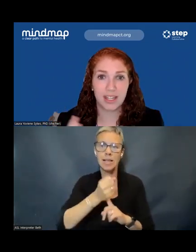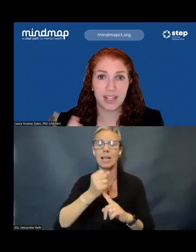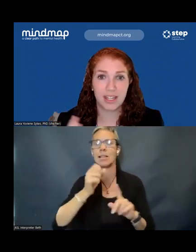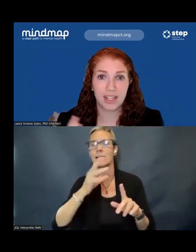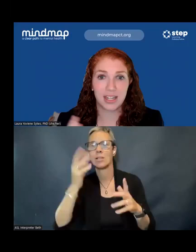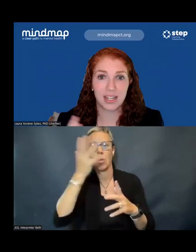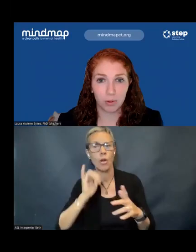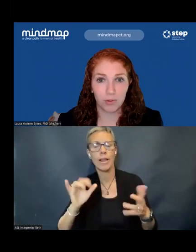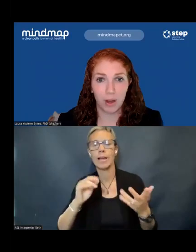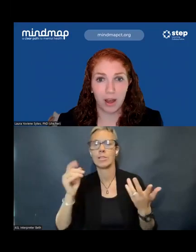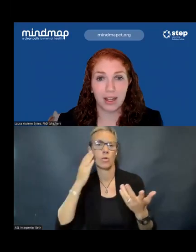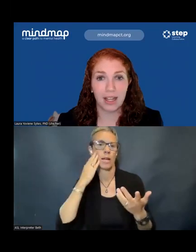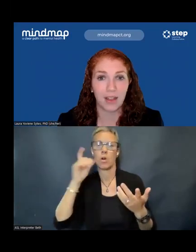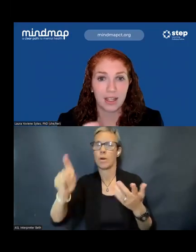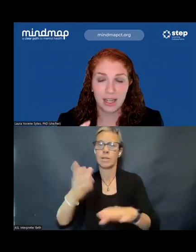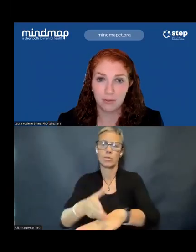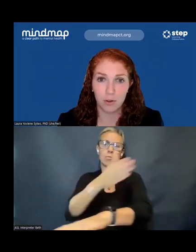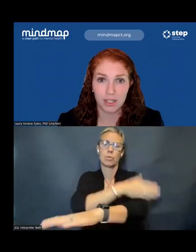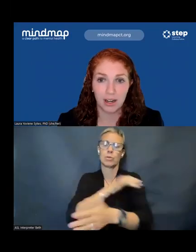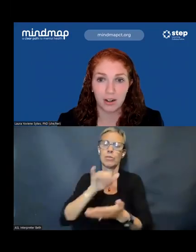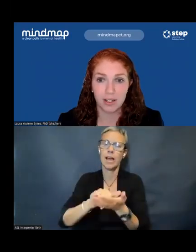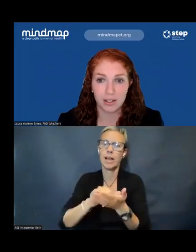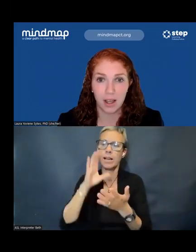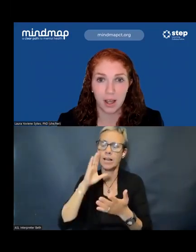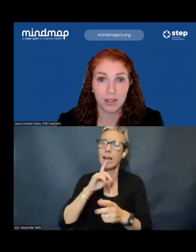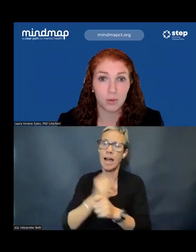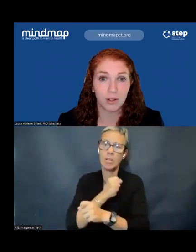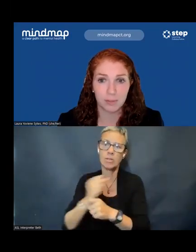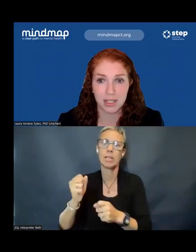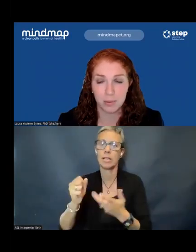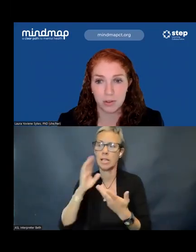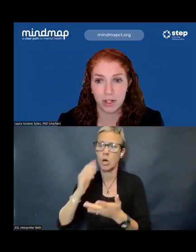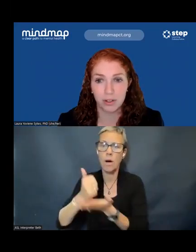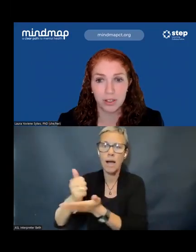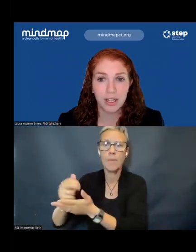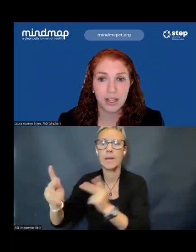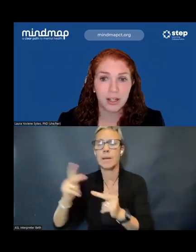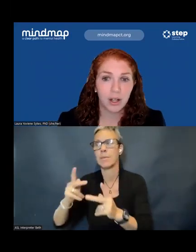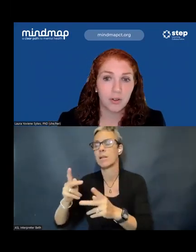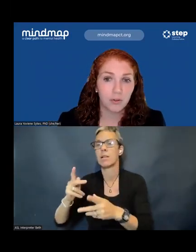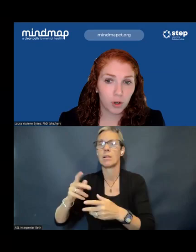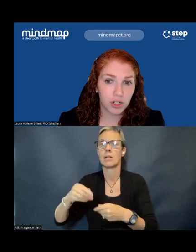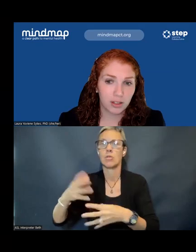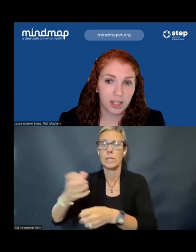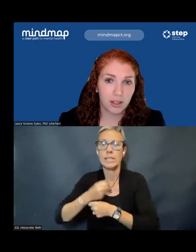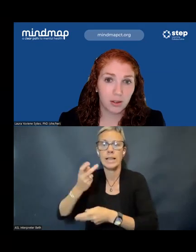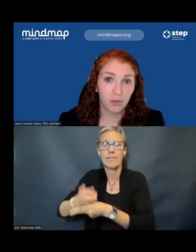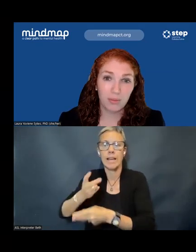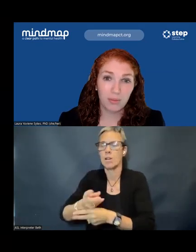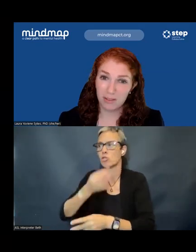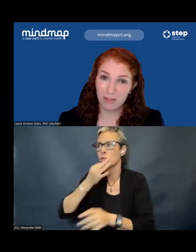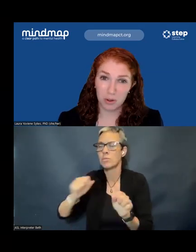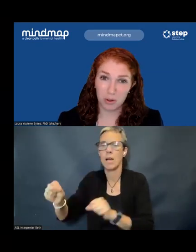area that needs to be improved upon, and that getting folks into care is as quickly as possible is critical. Unfortunately,